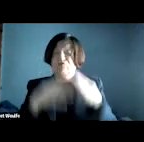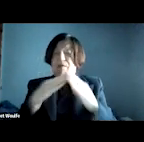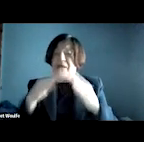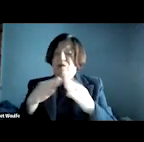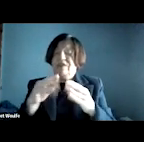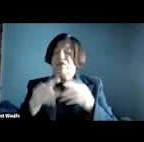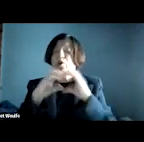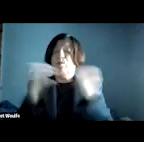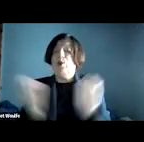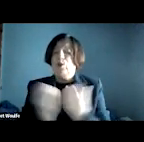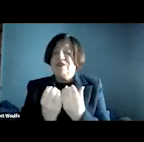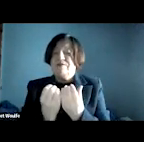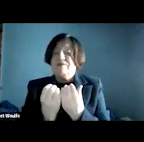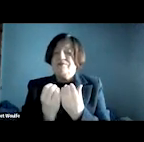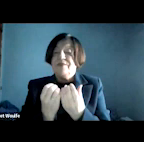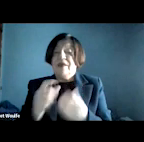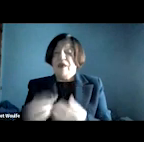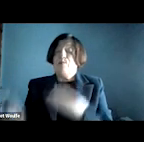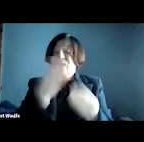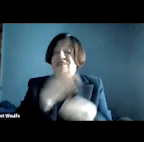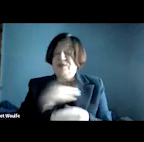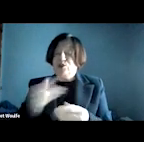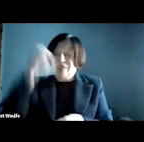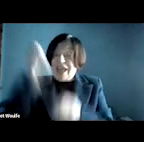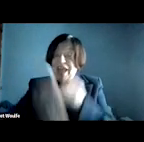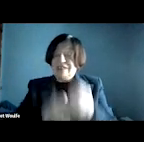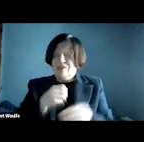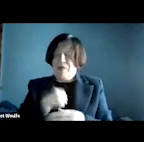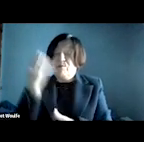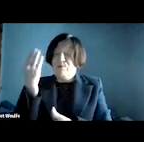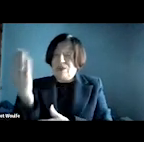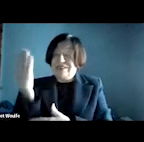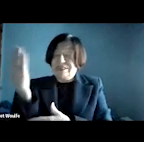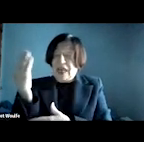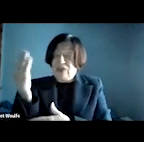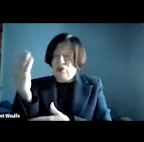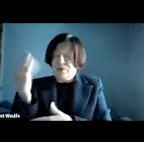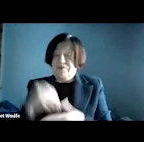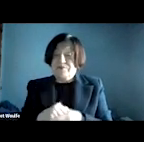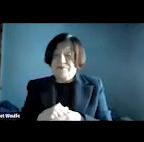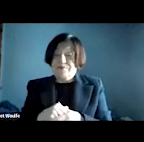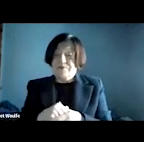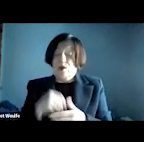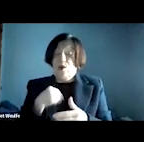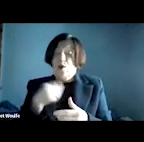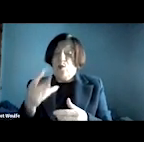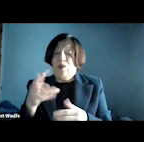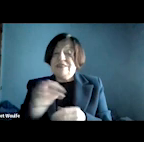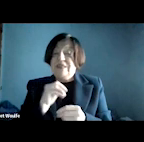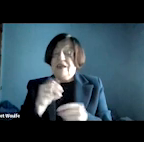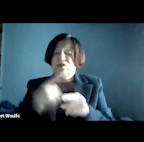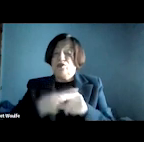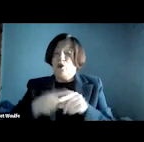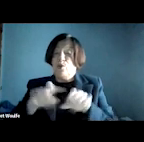community. So that brings me to the end of my presentation. And we are going to take a short